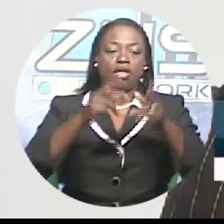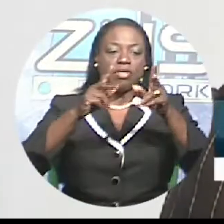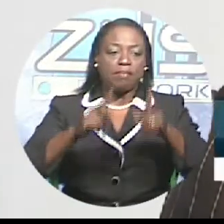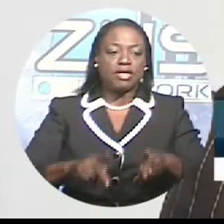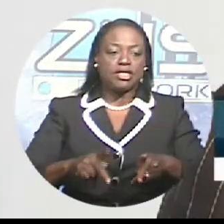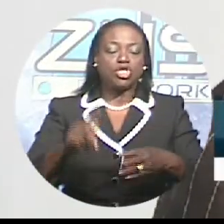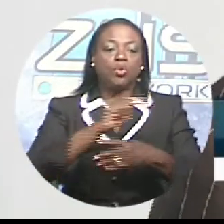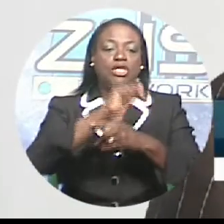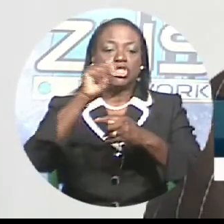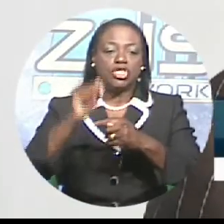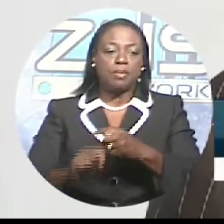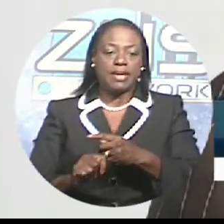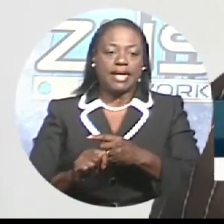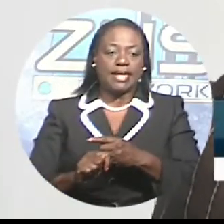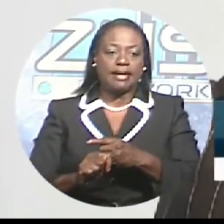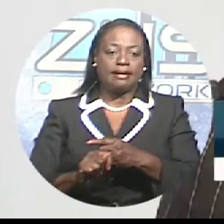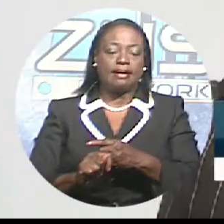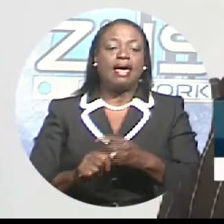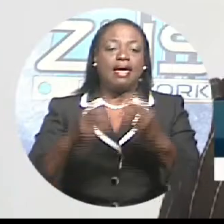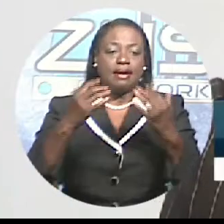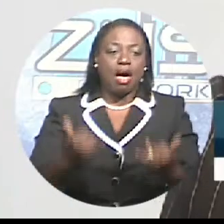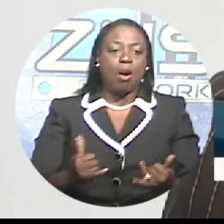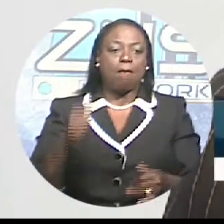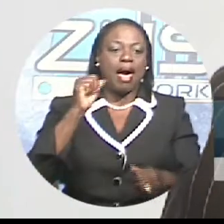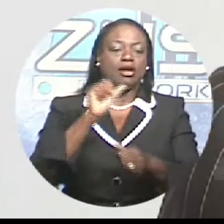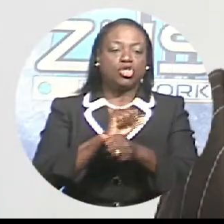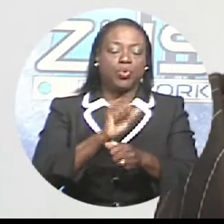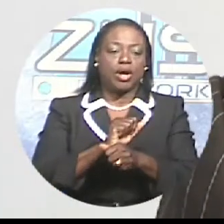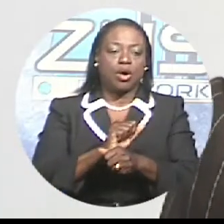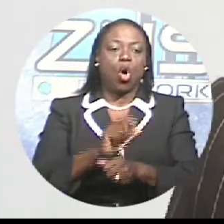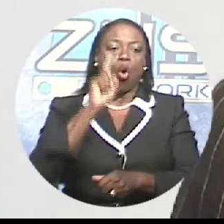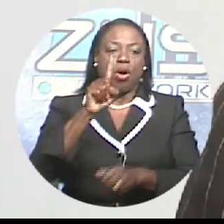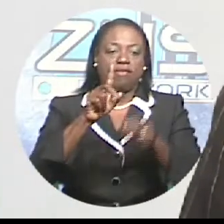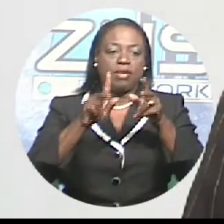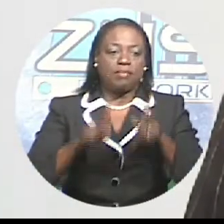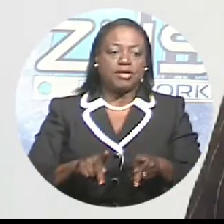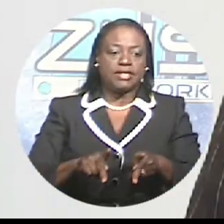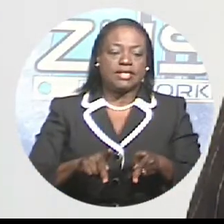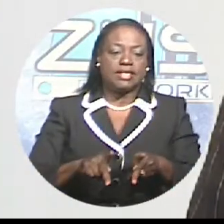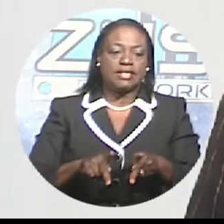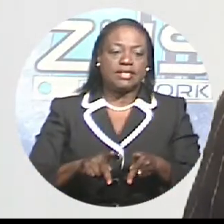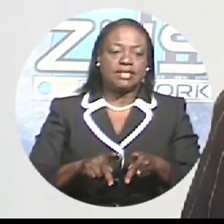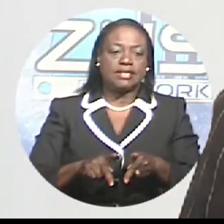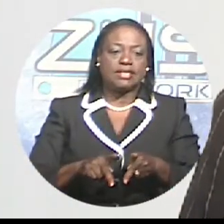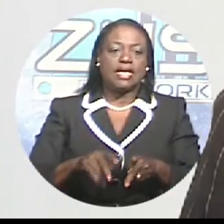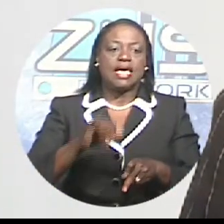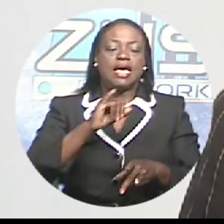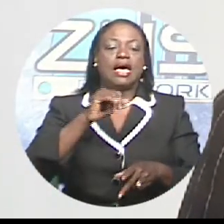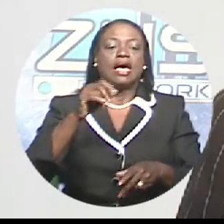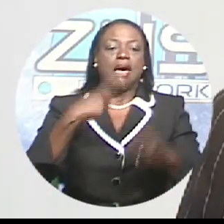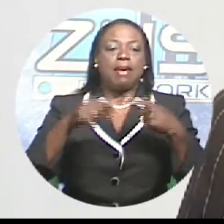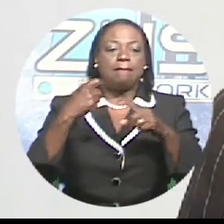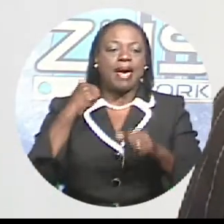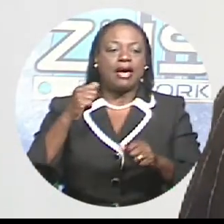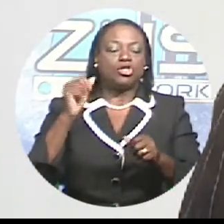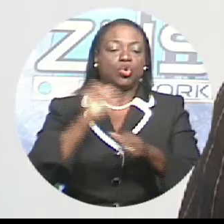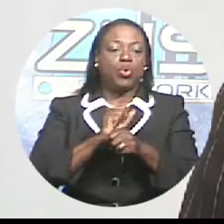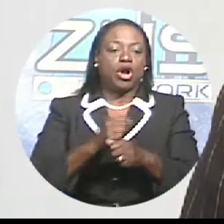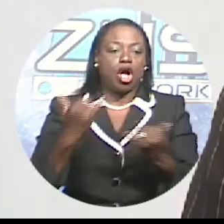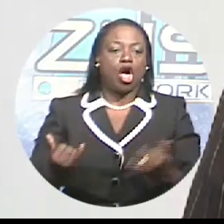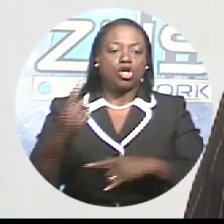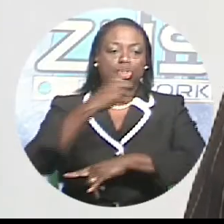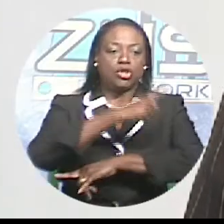all reinstated, and one of the persons is, as a matter of fact, just returning back to work today.